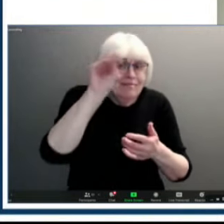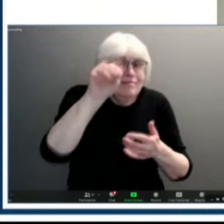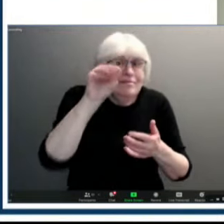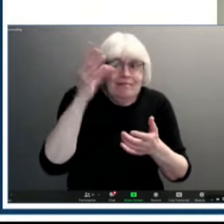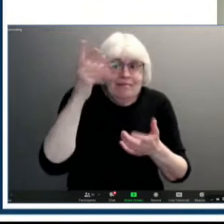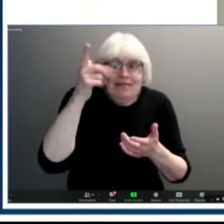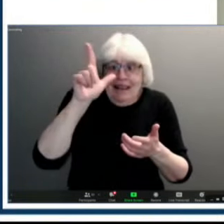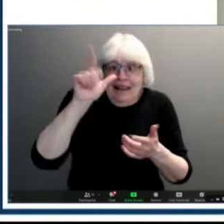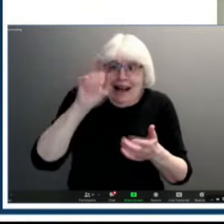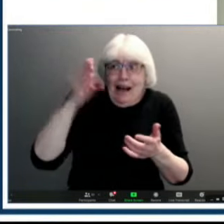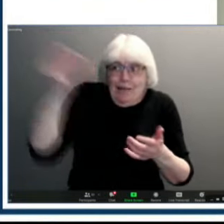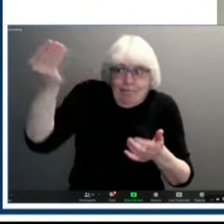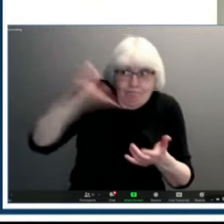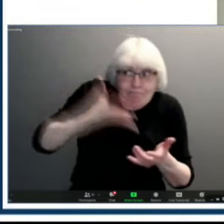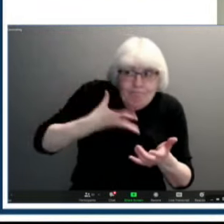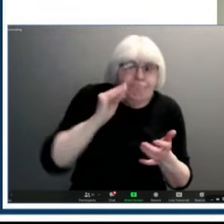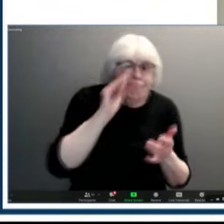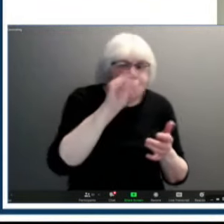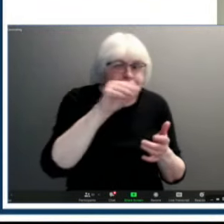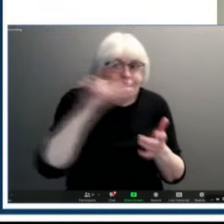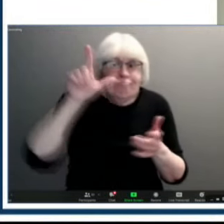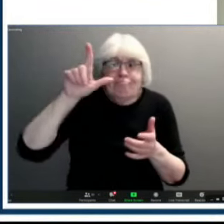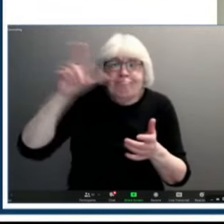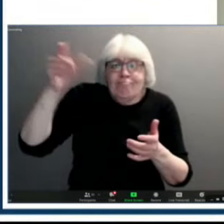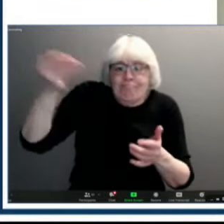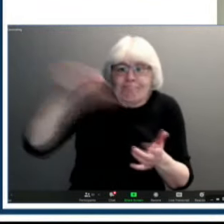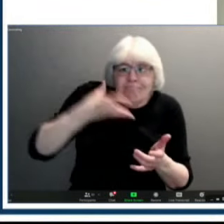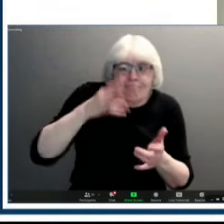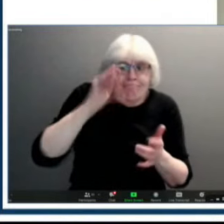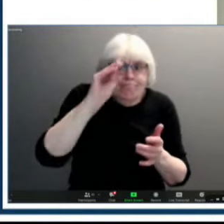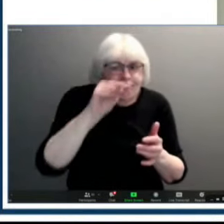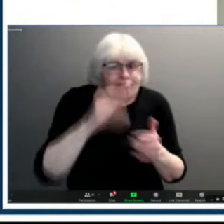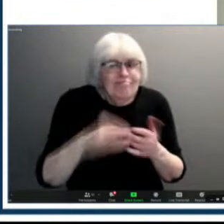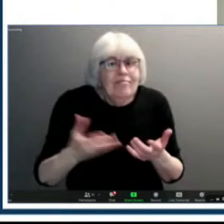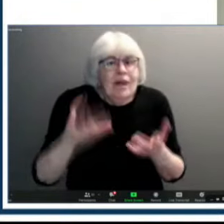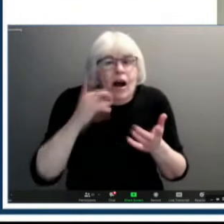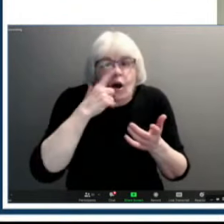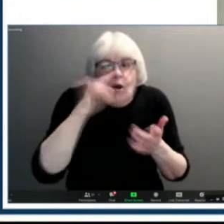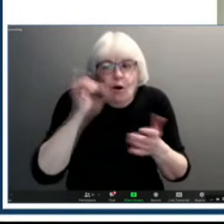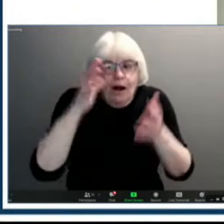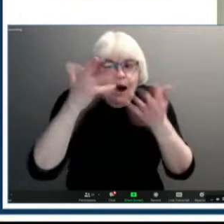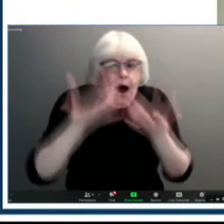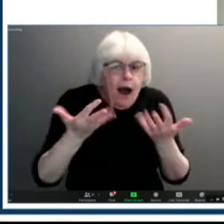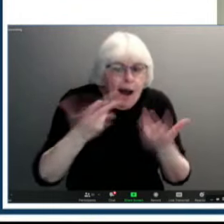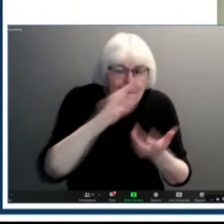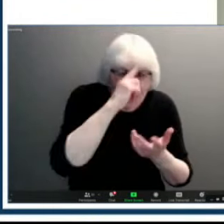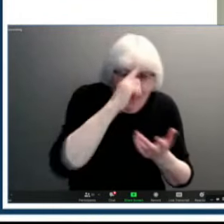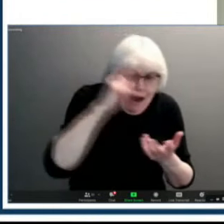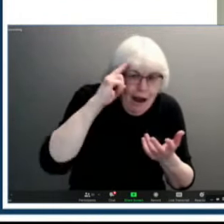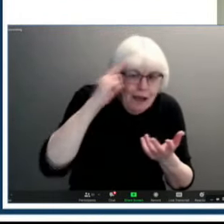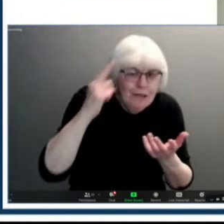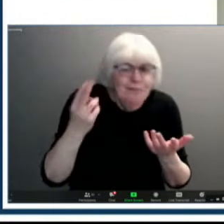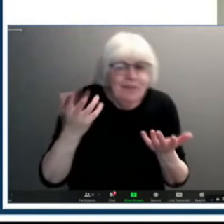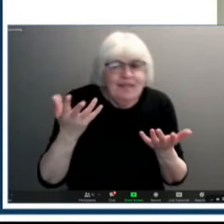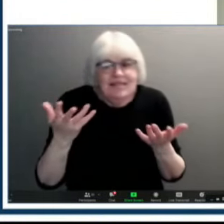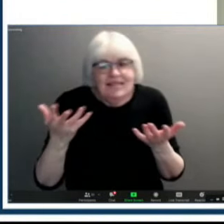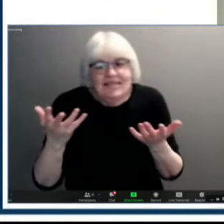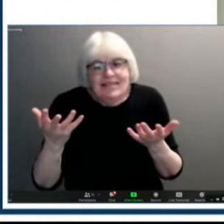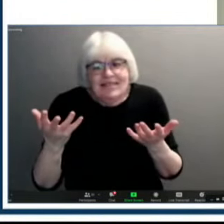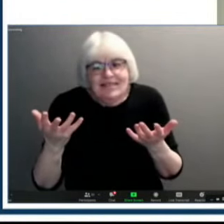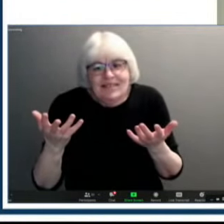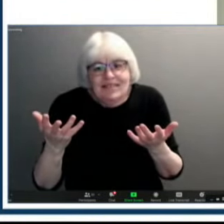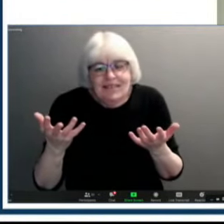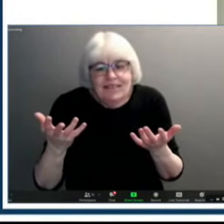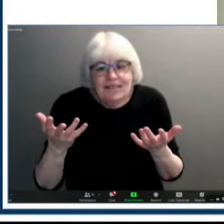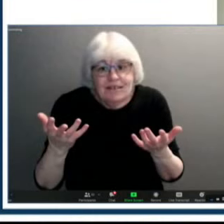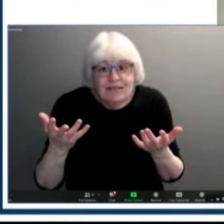are our trends in severe disease, hospitalization, with a focus on how much of our overall capacity are we at,